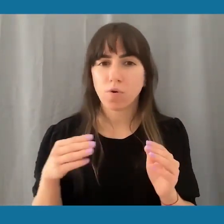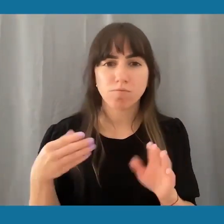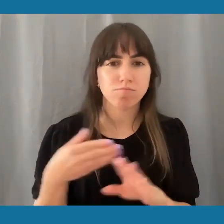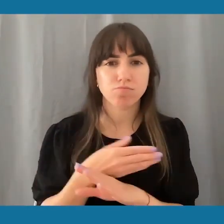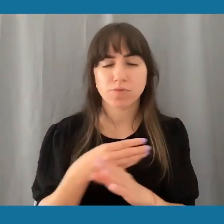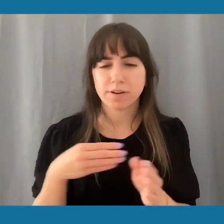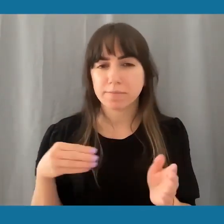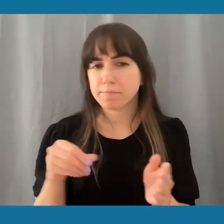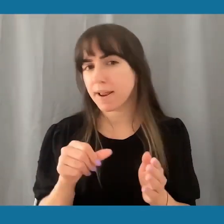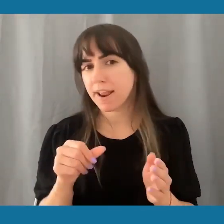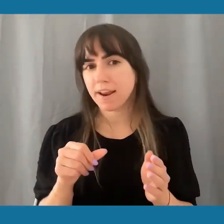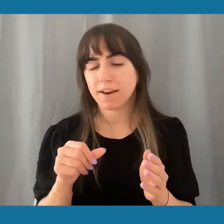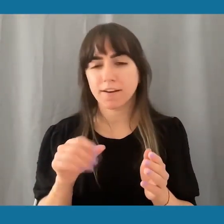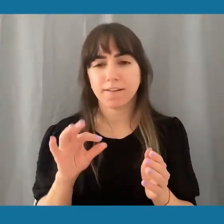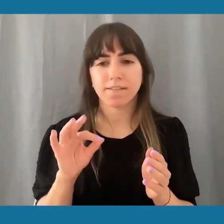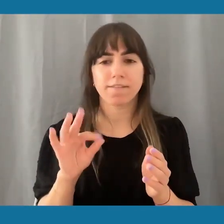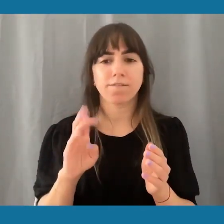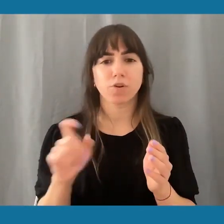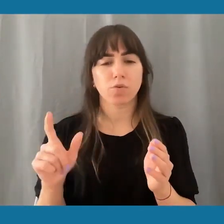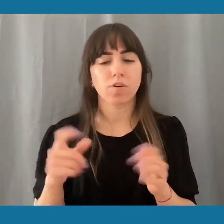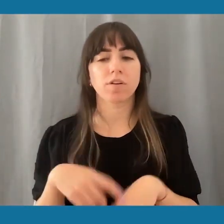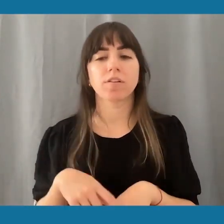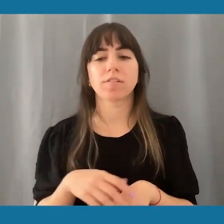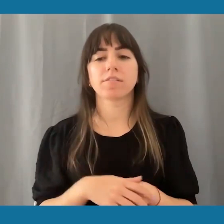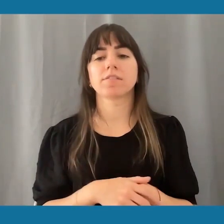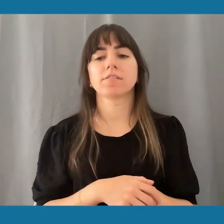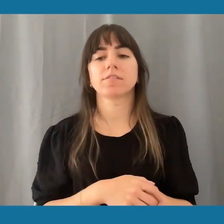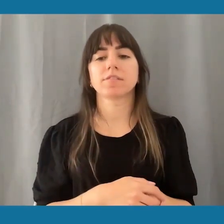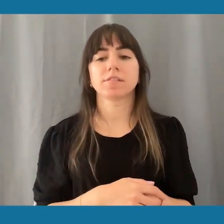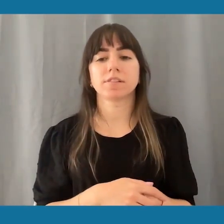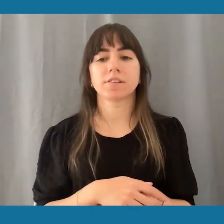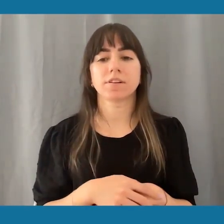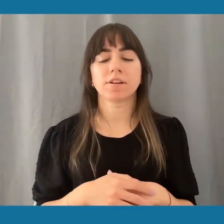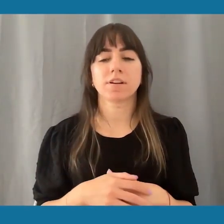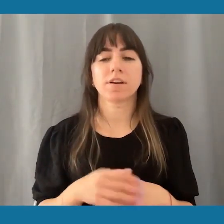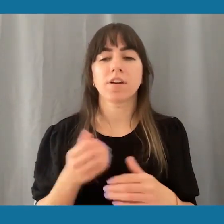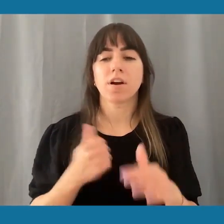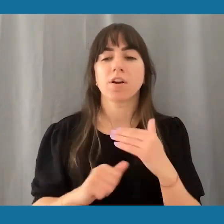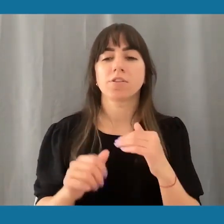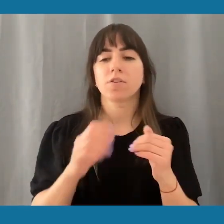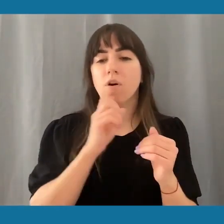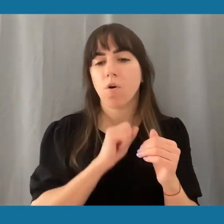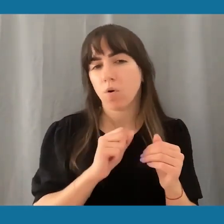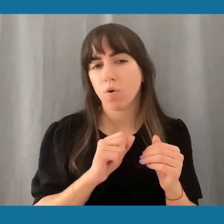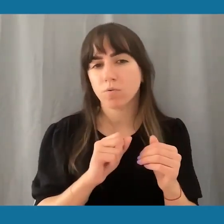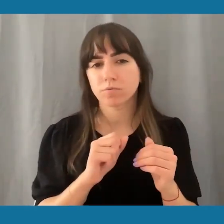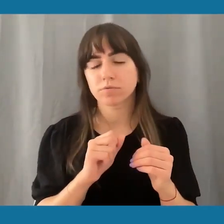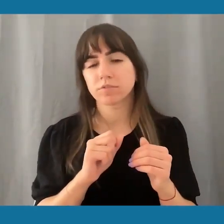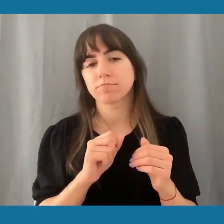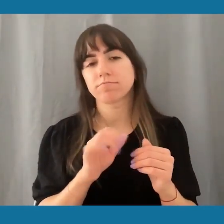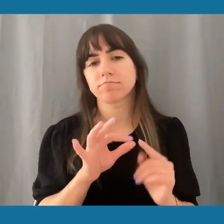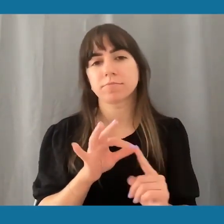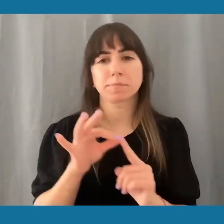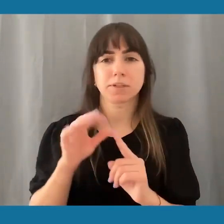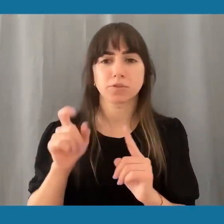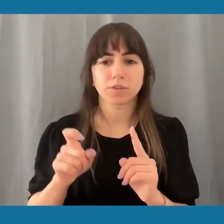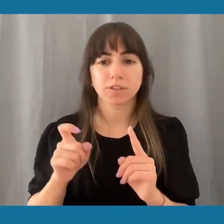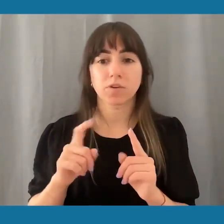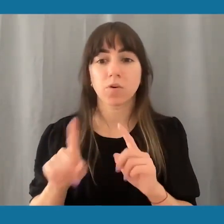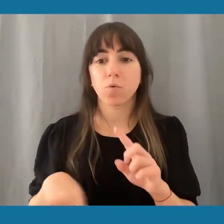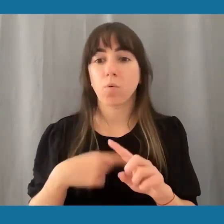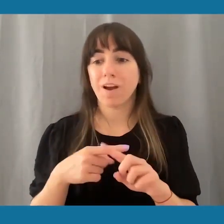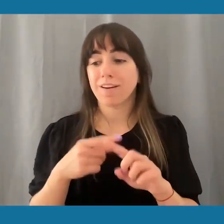old special needs trust, once the client is dead, you cannot take any more money.